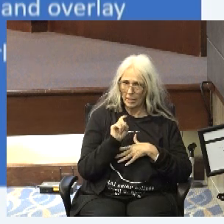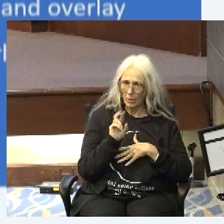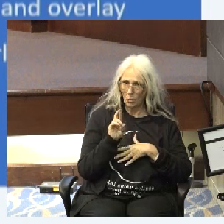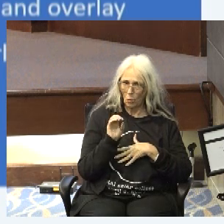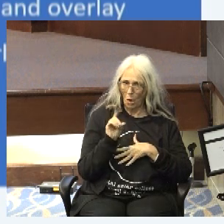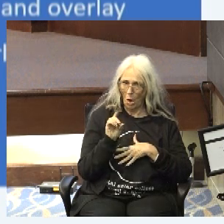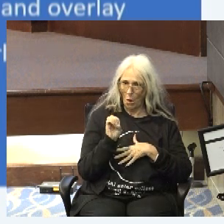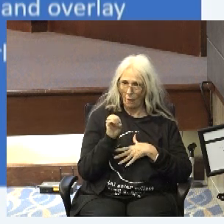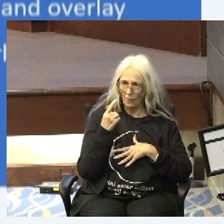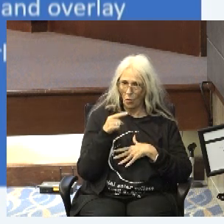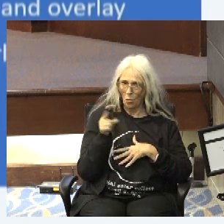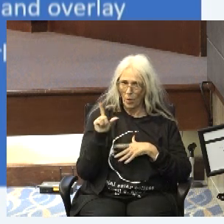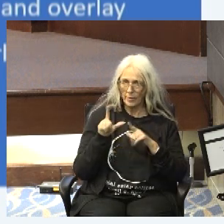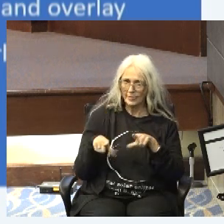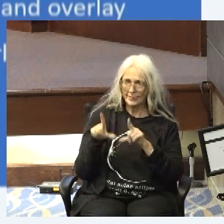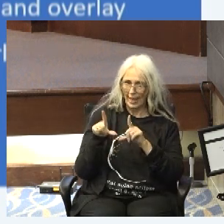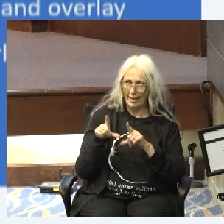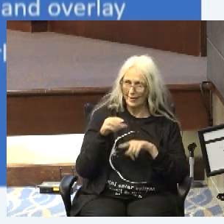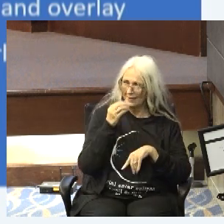slide.